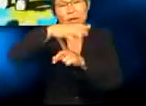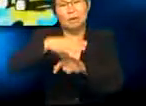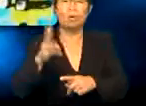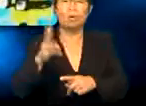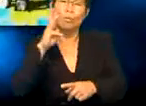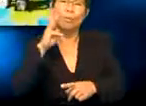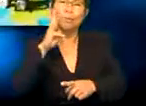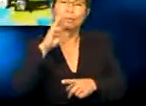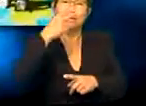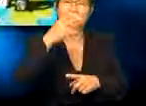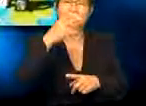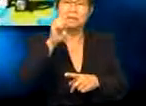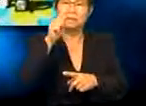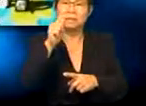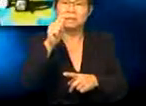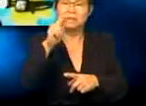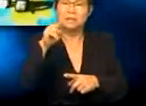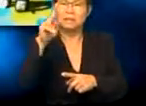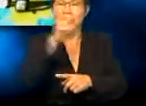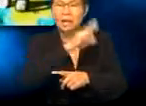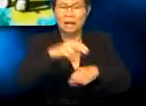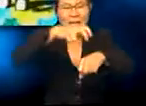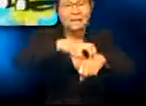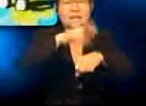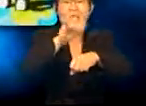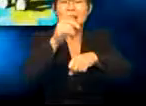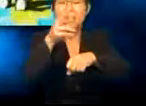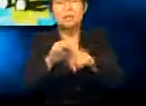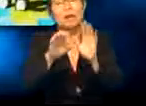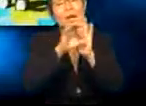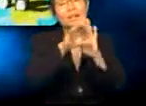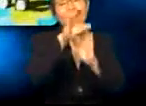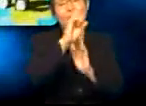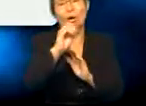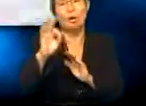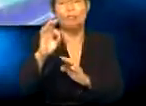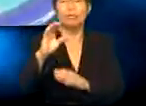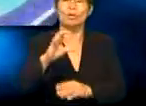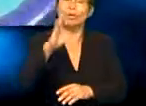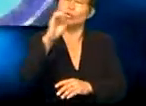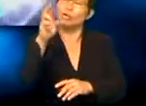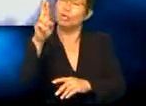The water chestnut and the yam are examples of culms.